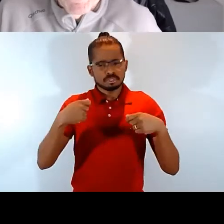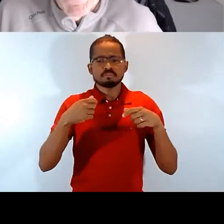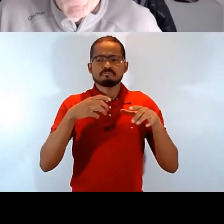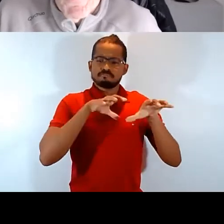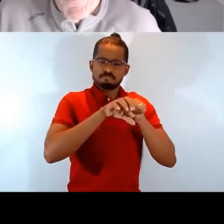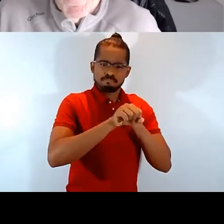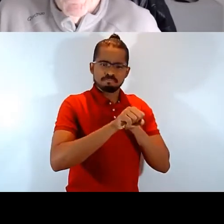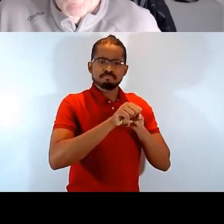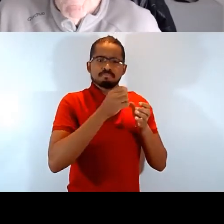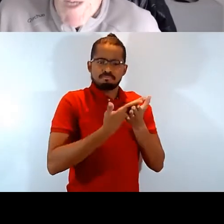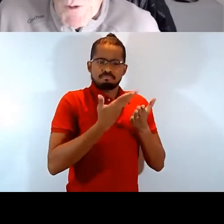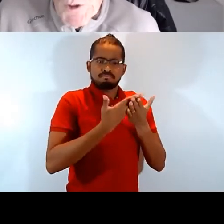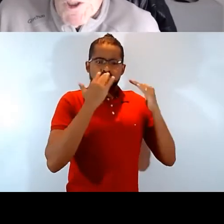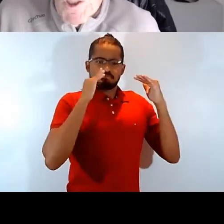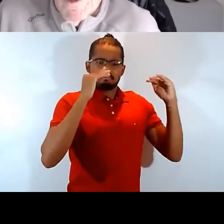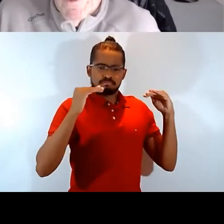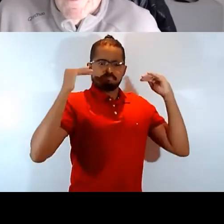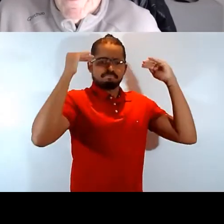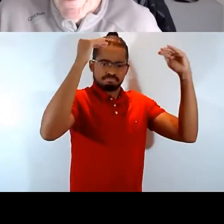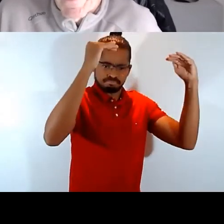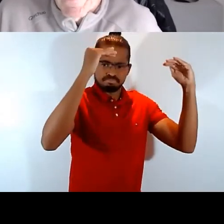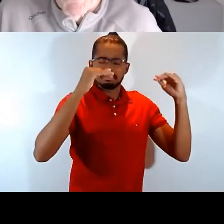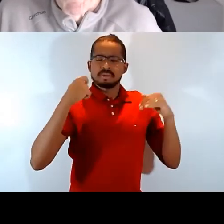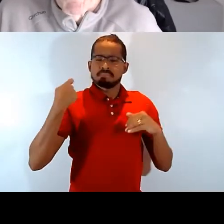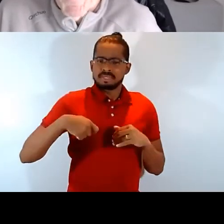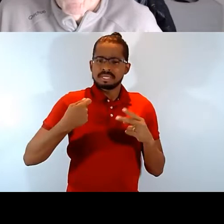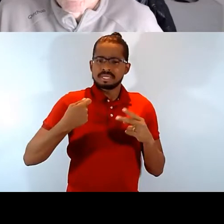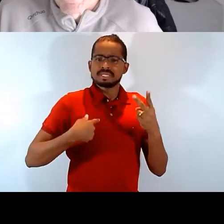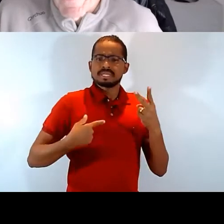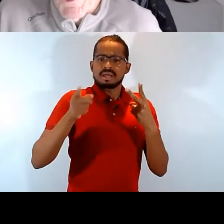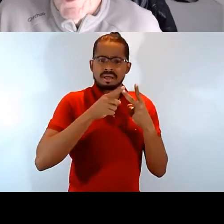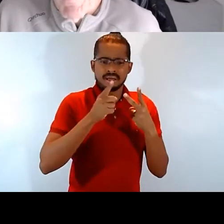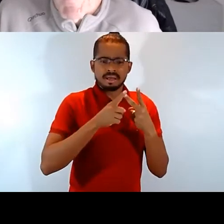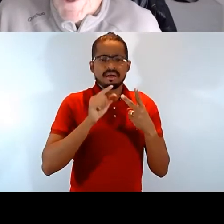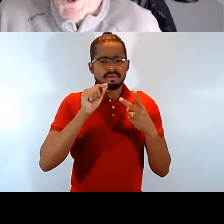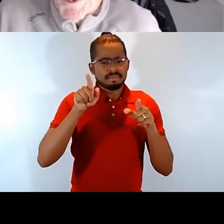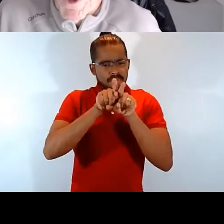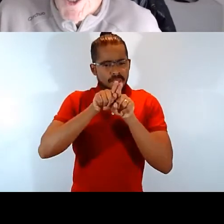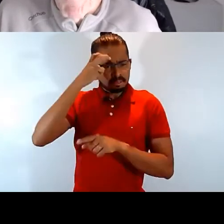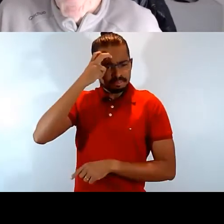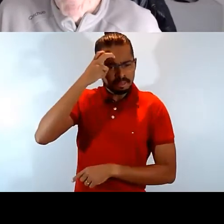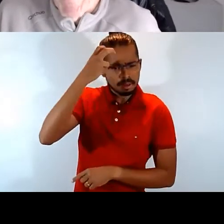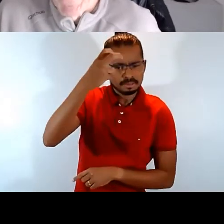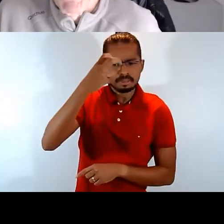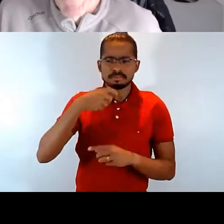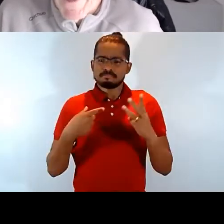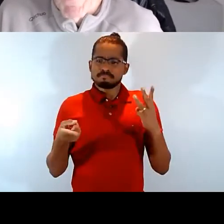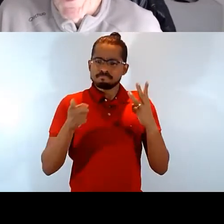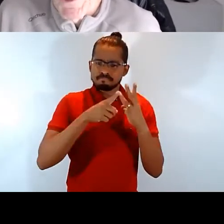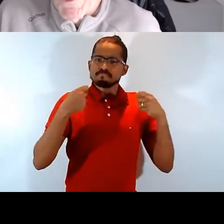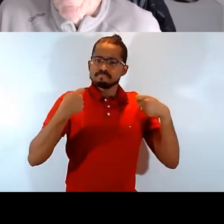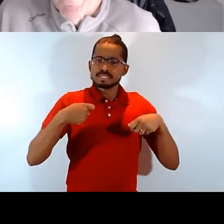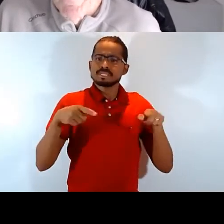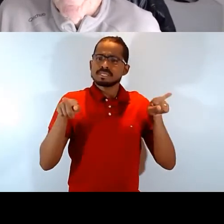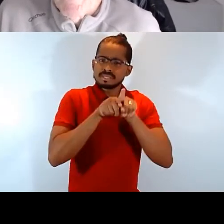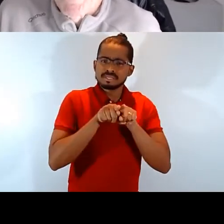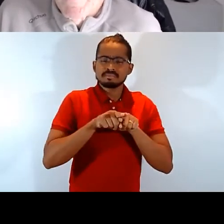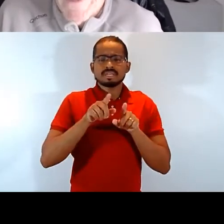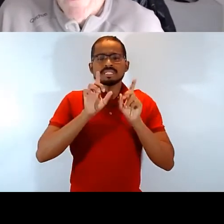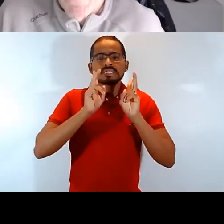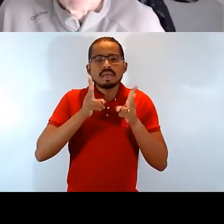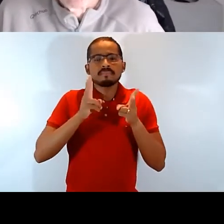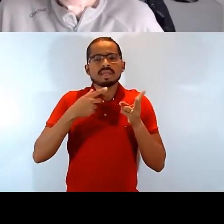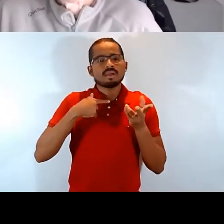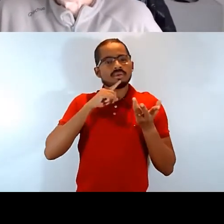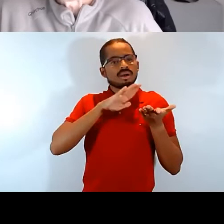work into their mother tongue and have a very excellent mastery of their passive languages.